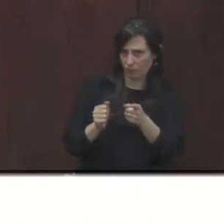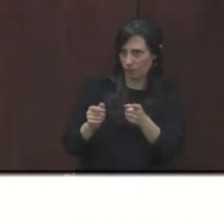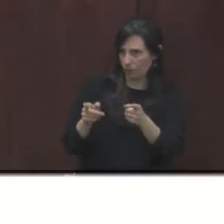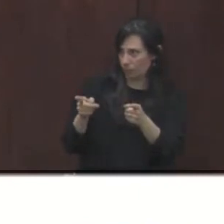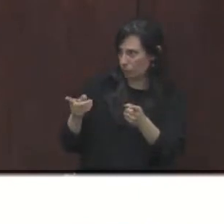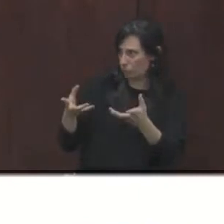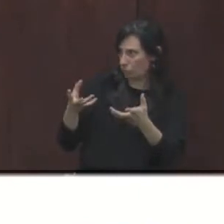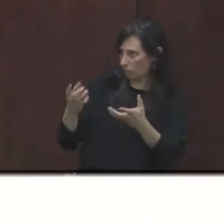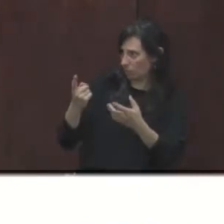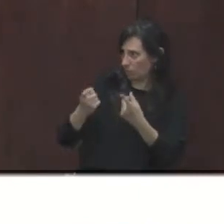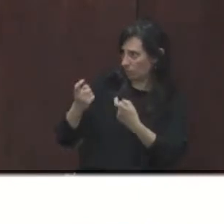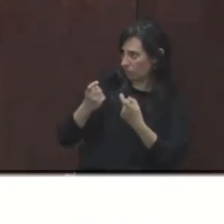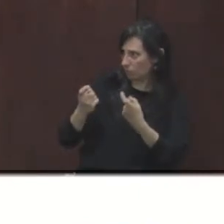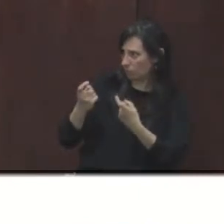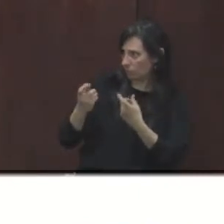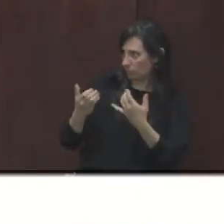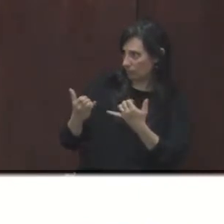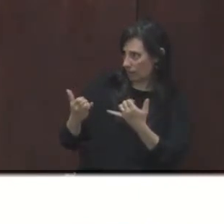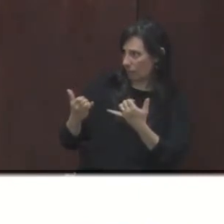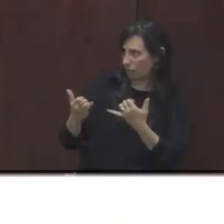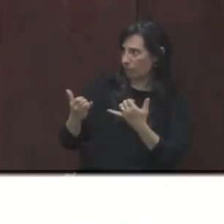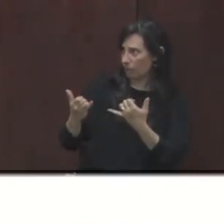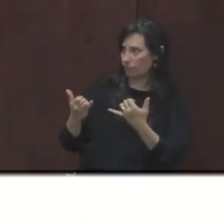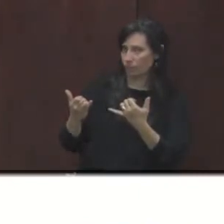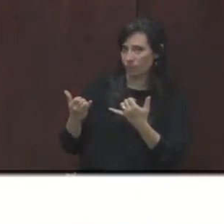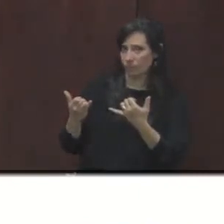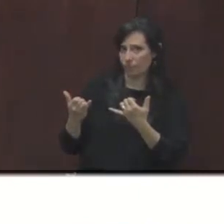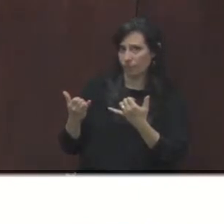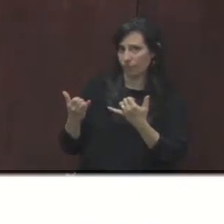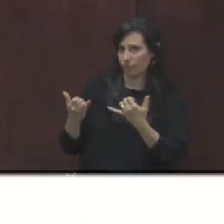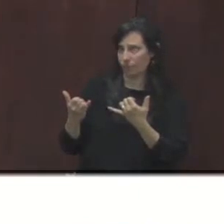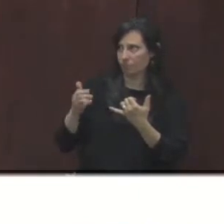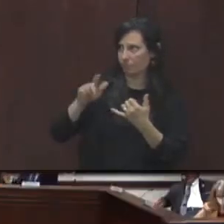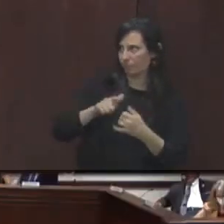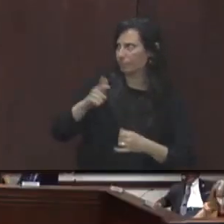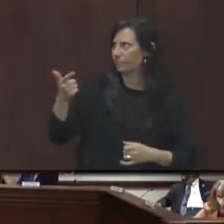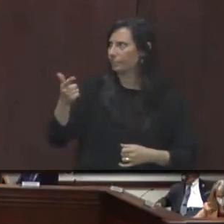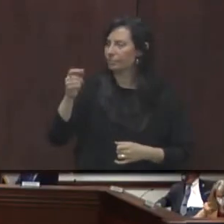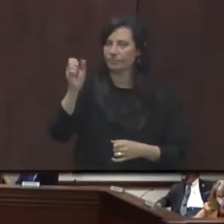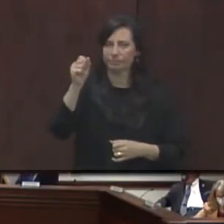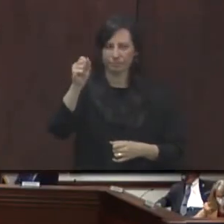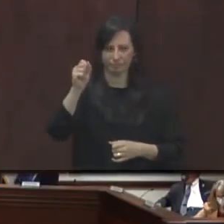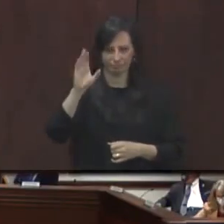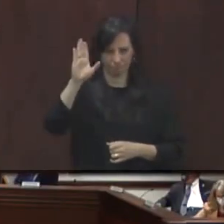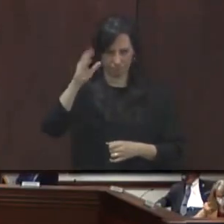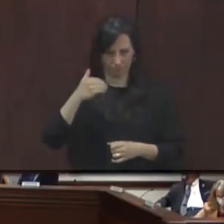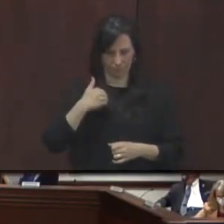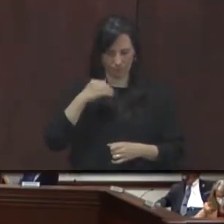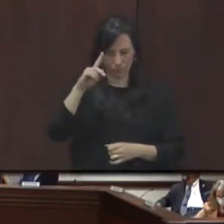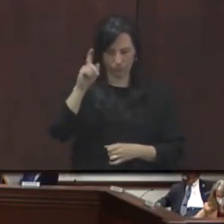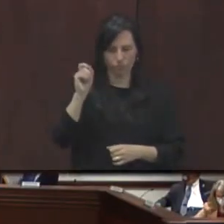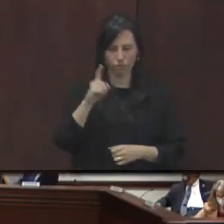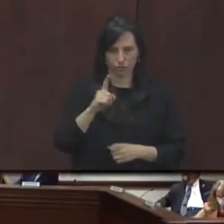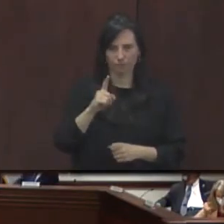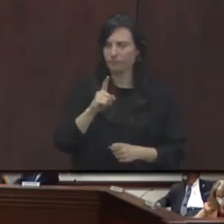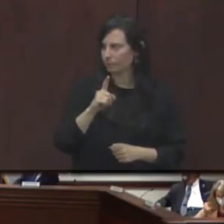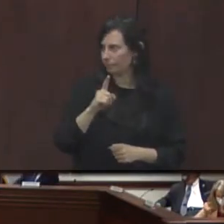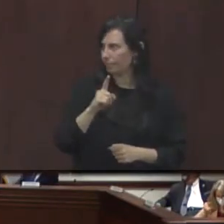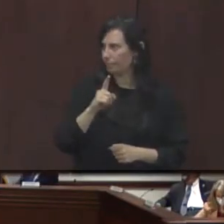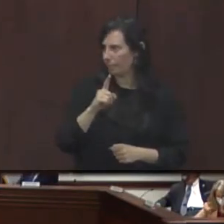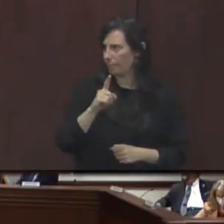now, and then we'll turn it over to Dr. Hathaway? Yep. I have one quick one, and then Parker.